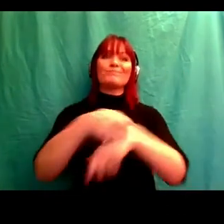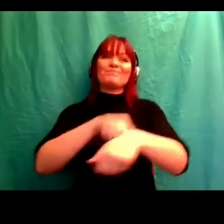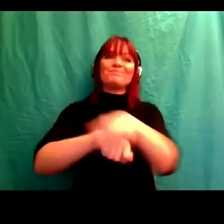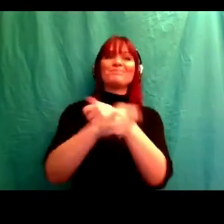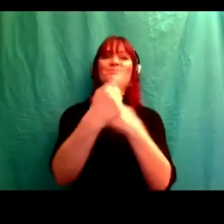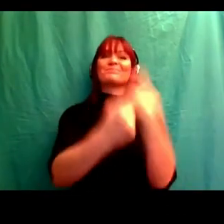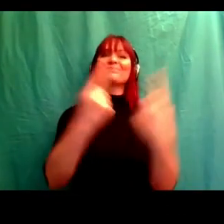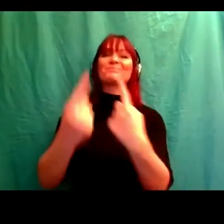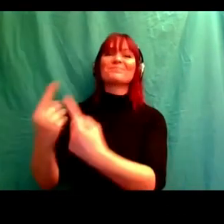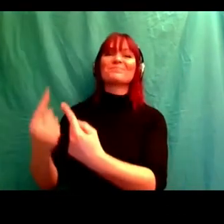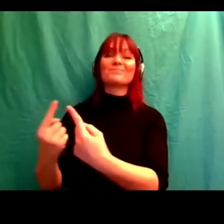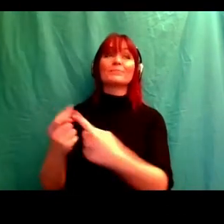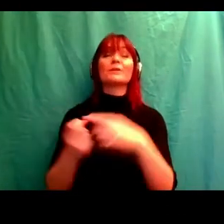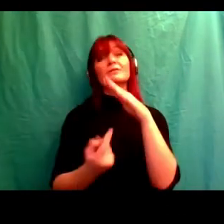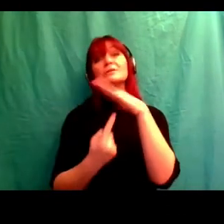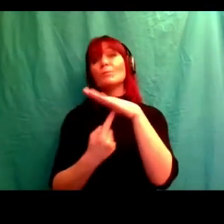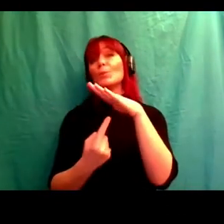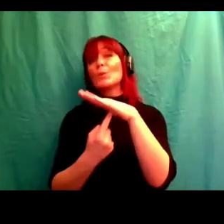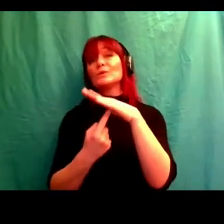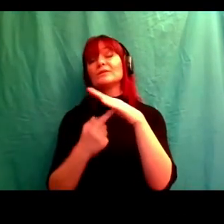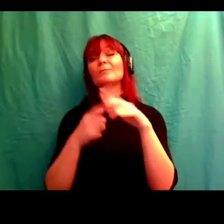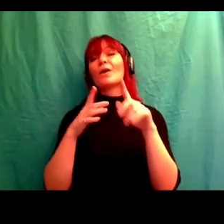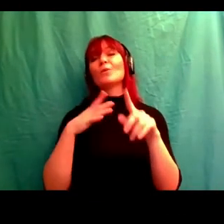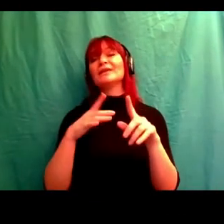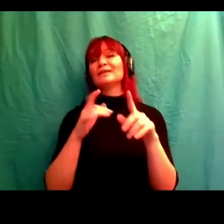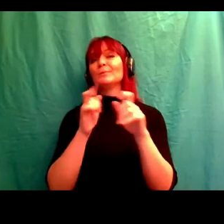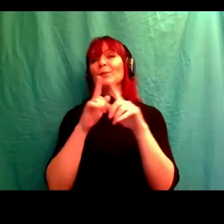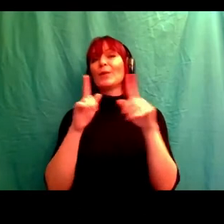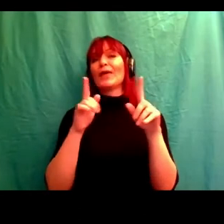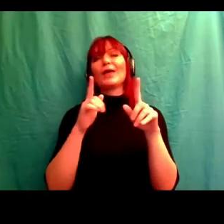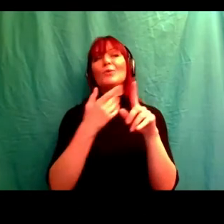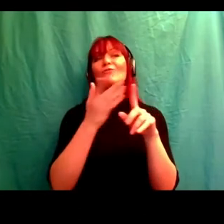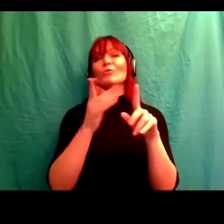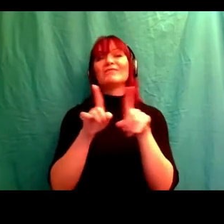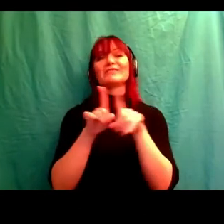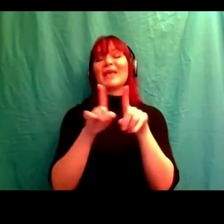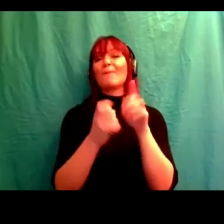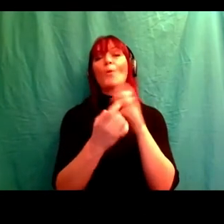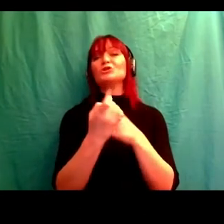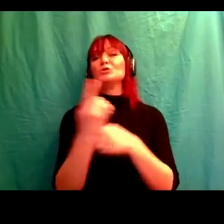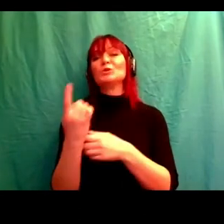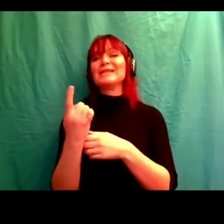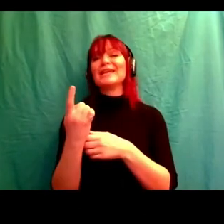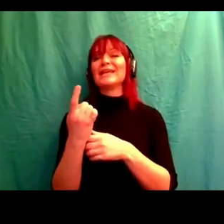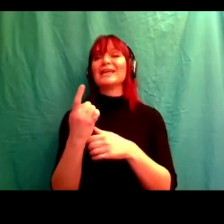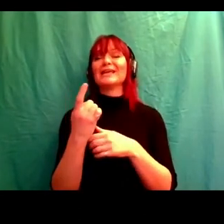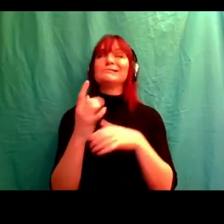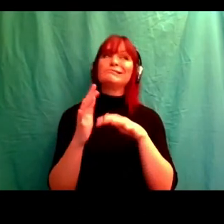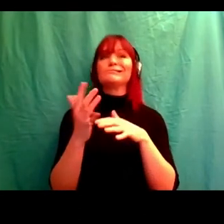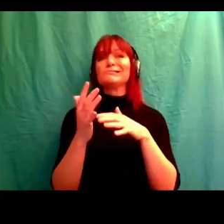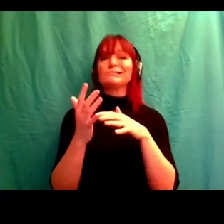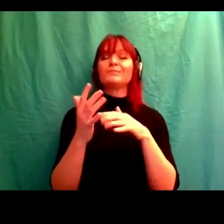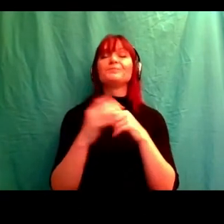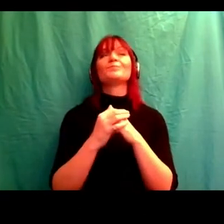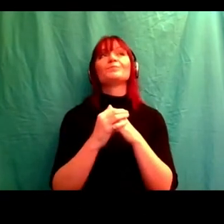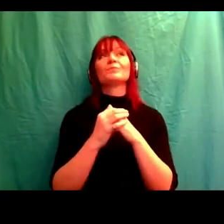is important, but I think we also need to recognise not everybody has the same opportunity to do that. So I think we really need to be thinking about sort